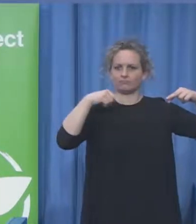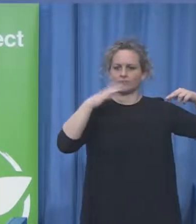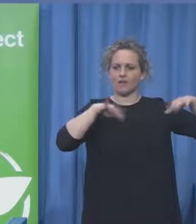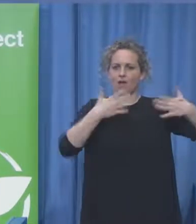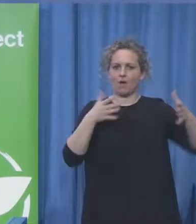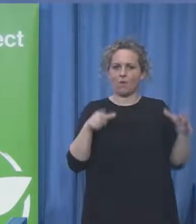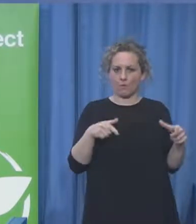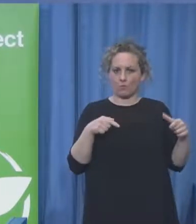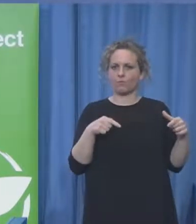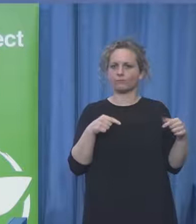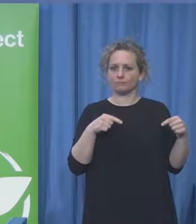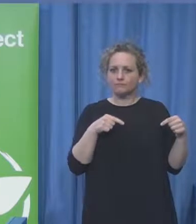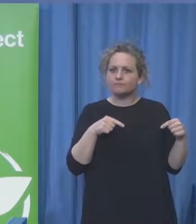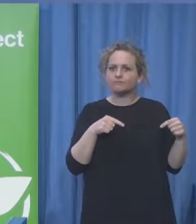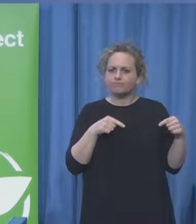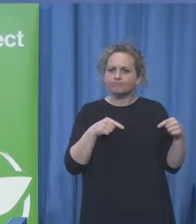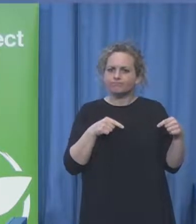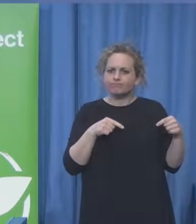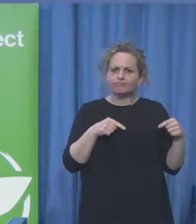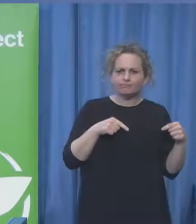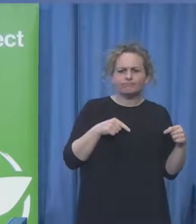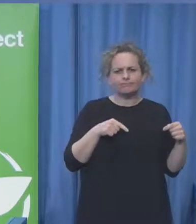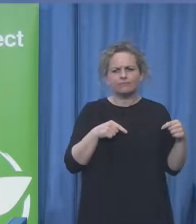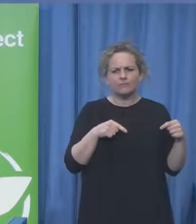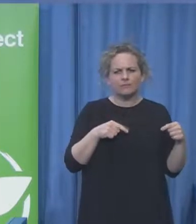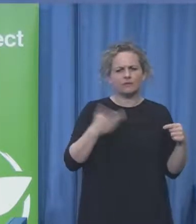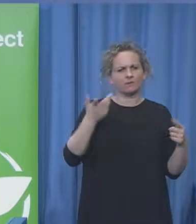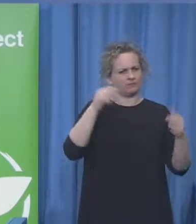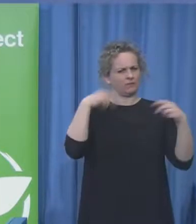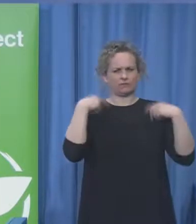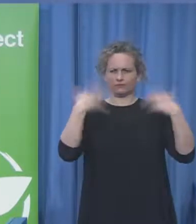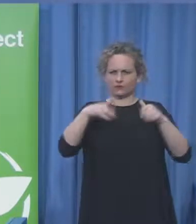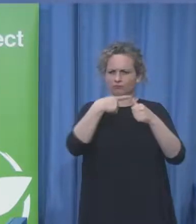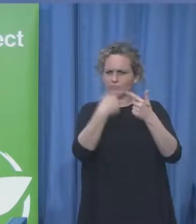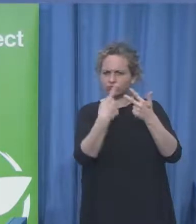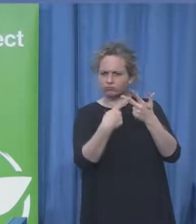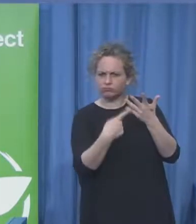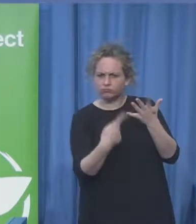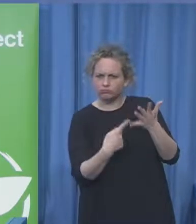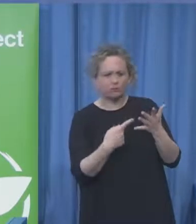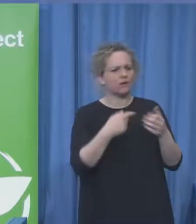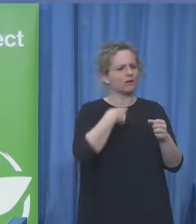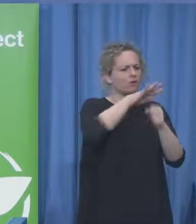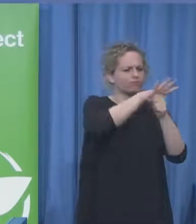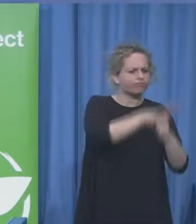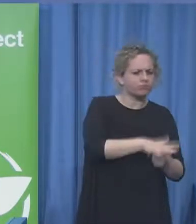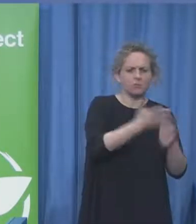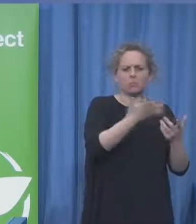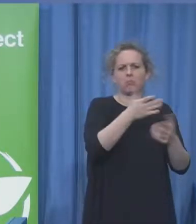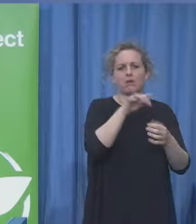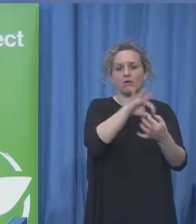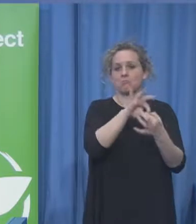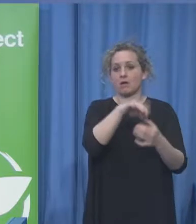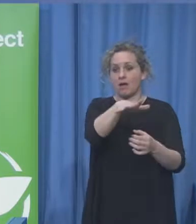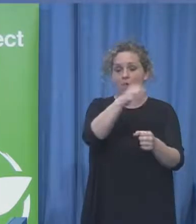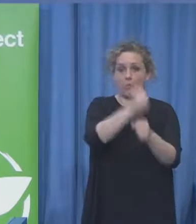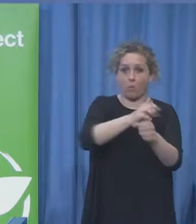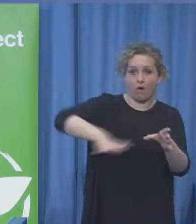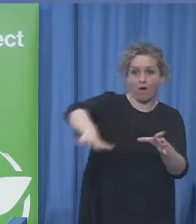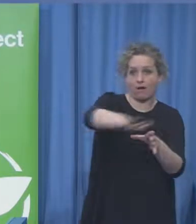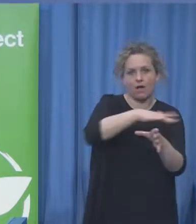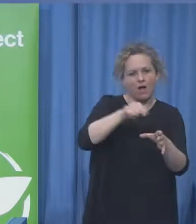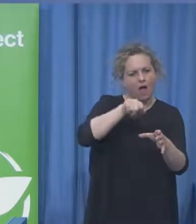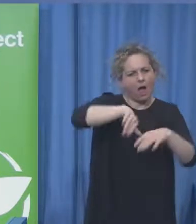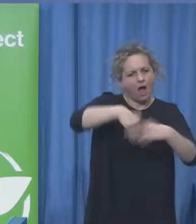and discrimination. It's beyond this workplace itself, employment itself. So we need to think about, I believe, and